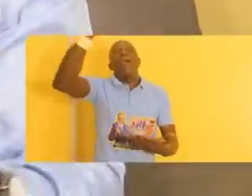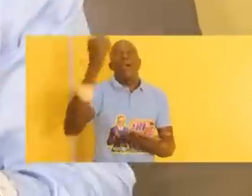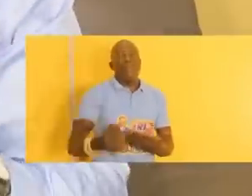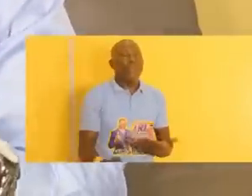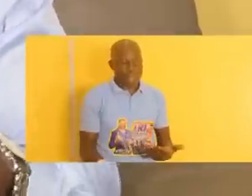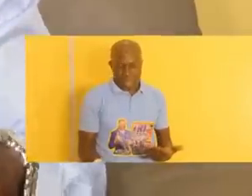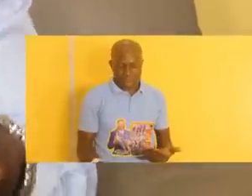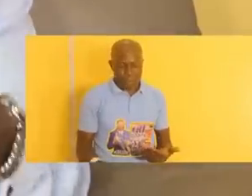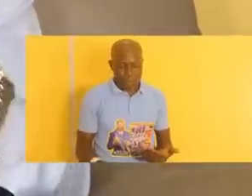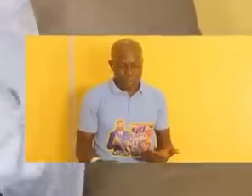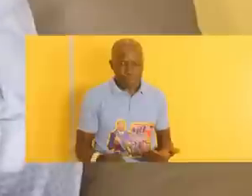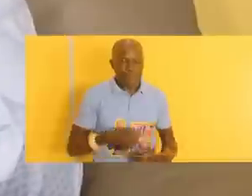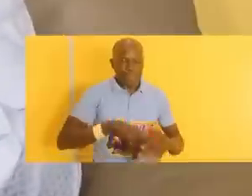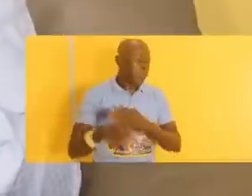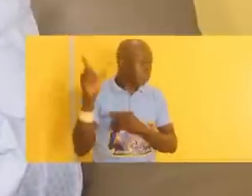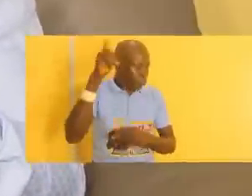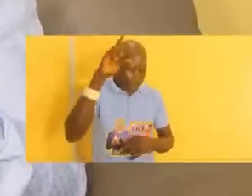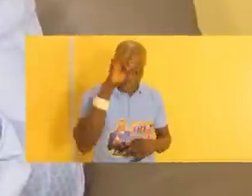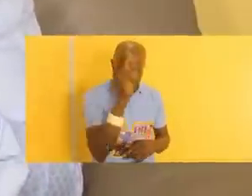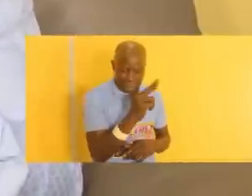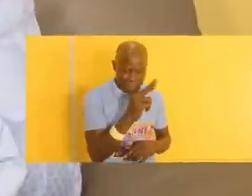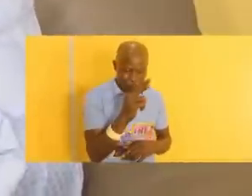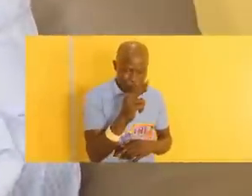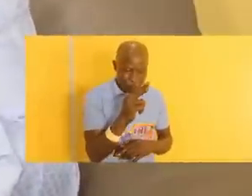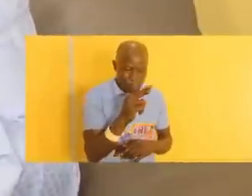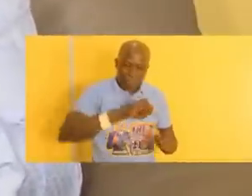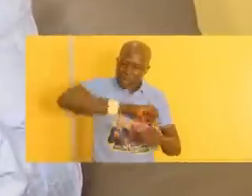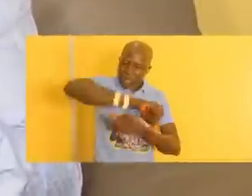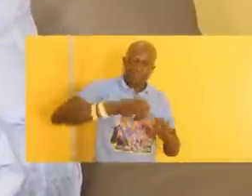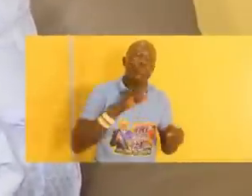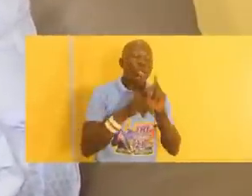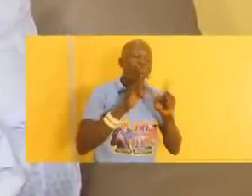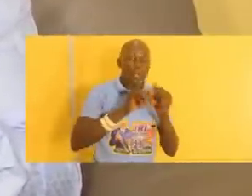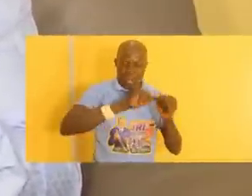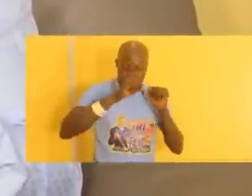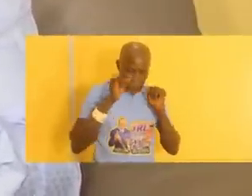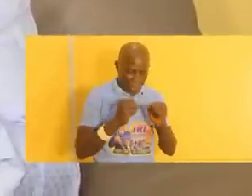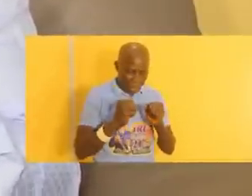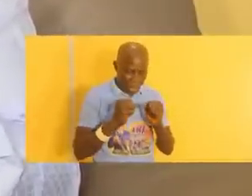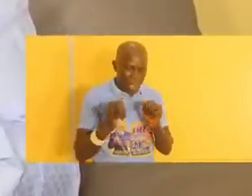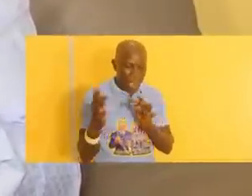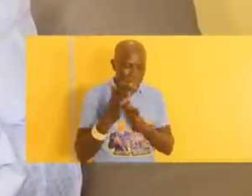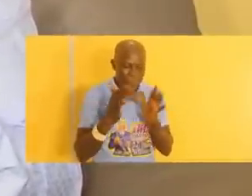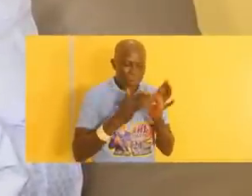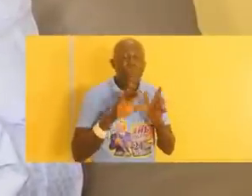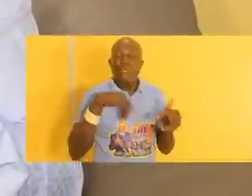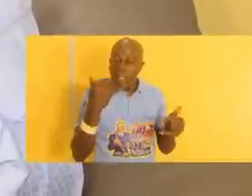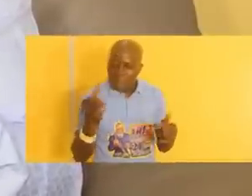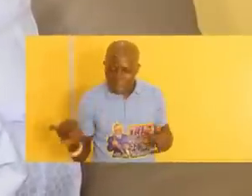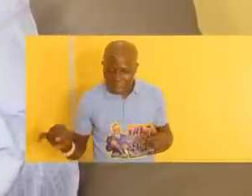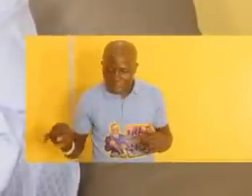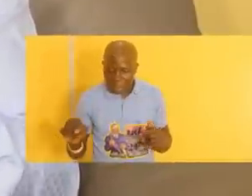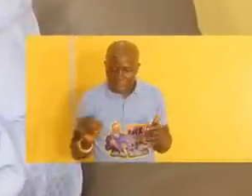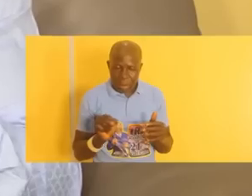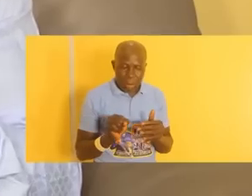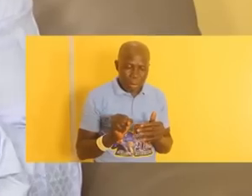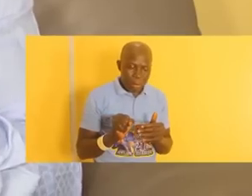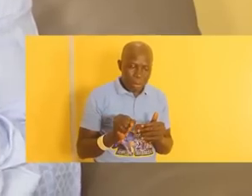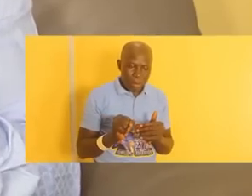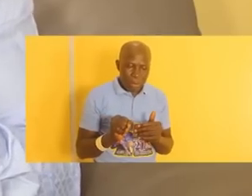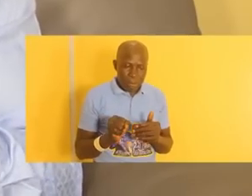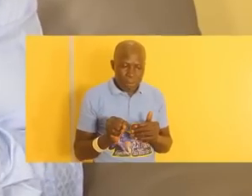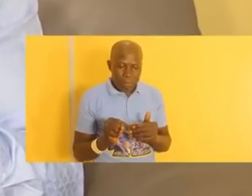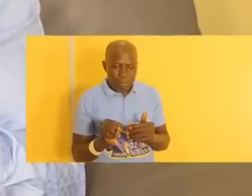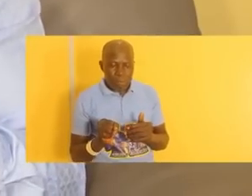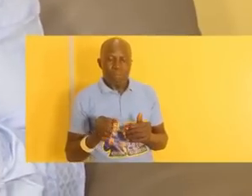Barbara! Listen to me, sir. Agbara, man, I'm sorry, I'm talking about power. The Bible says only